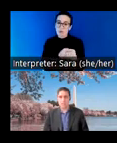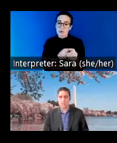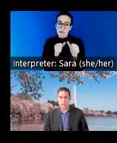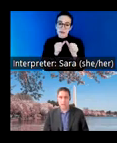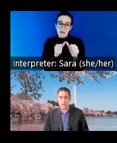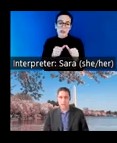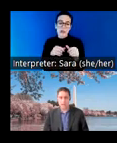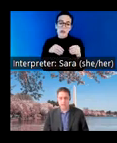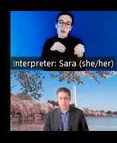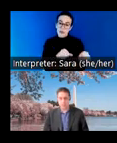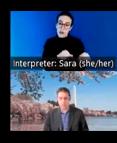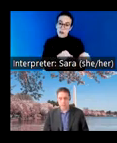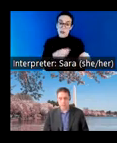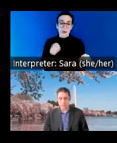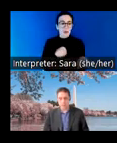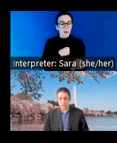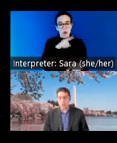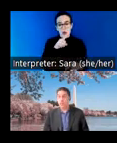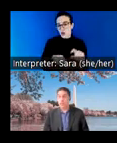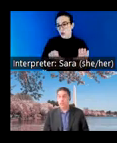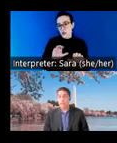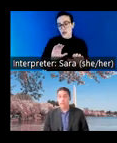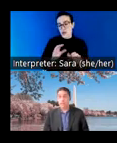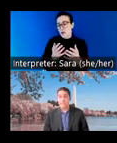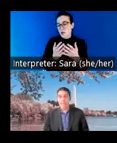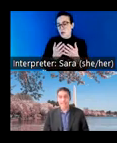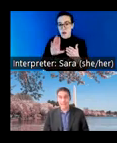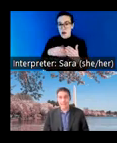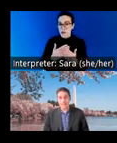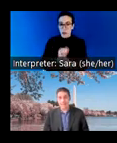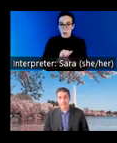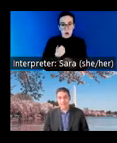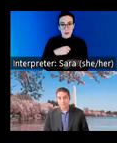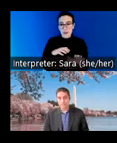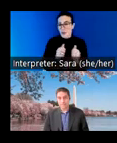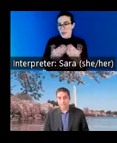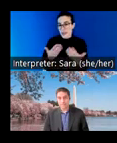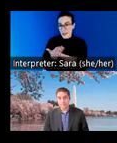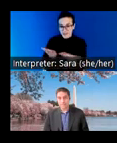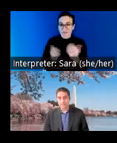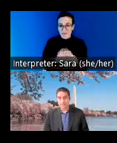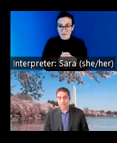we do without you. So what have we done? Next slide, please.